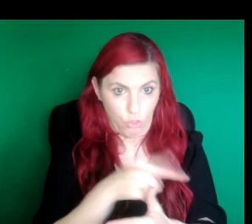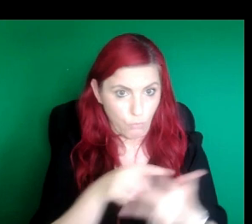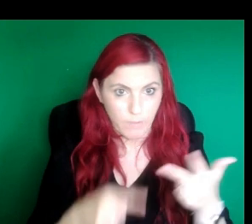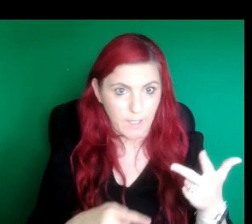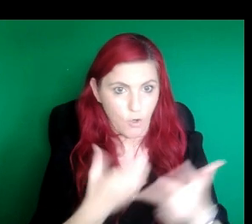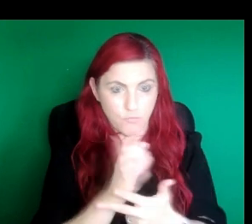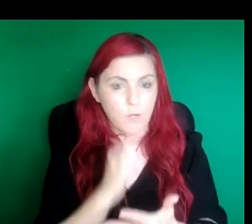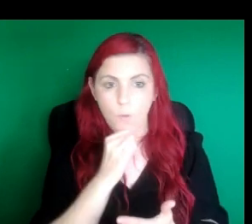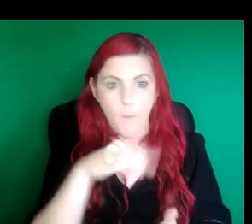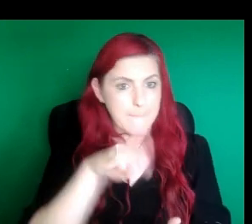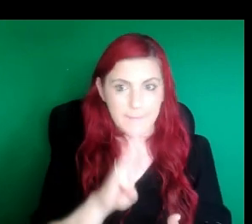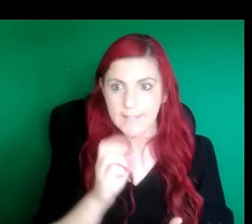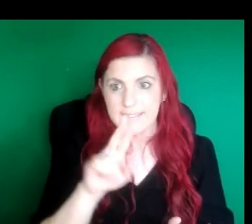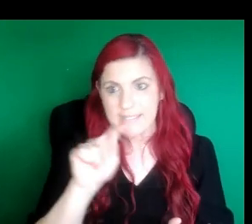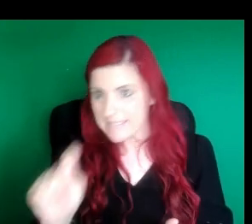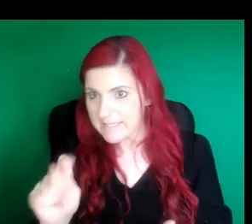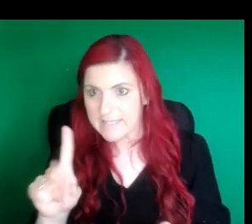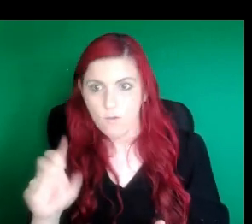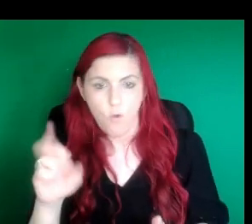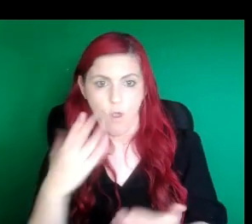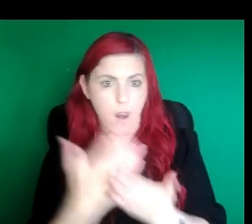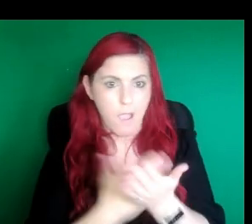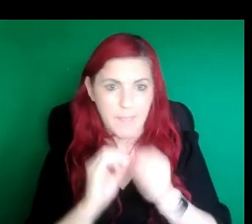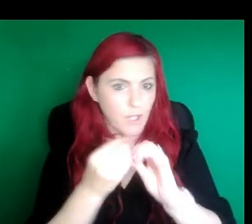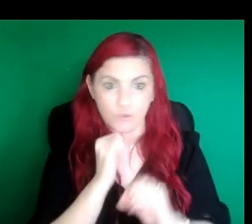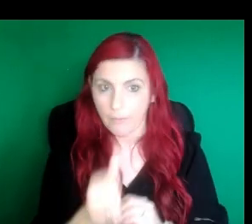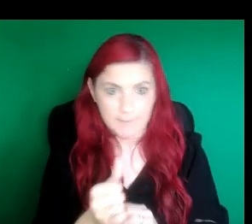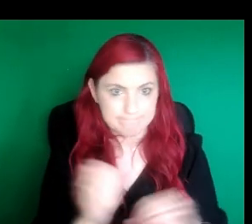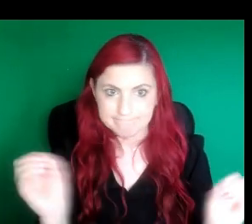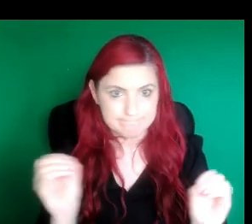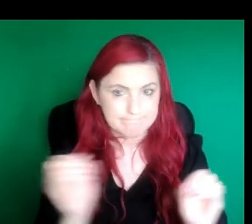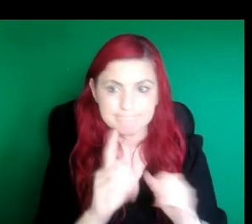deaf MPs, or TDs as we call them in Ireland, who are lawmakers.